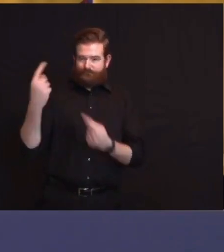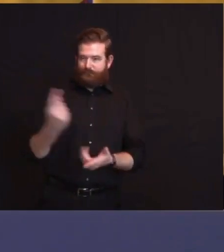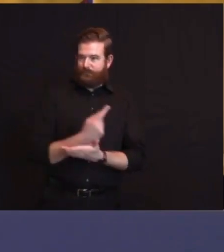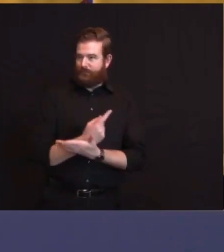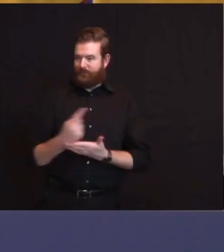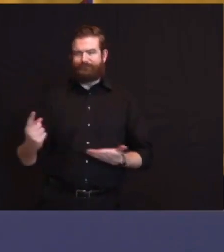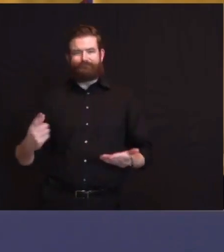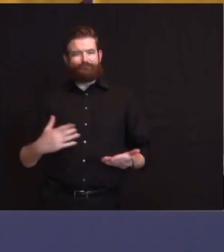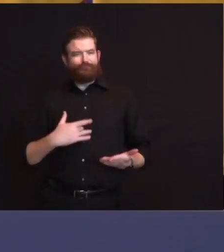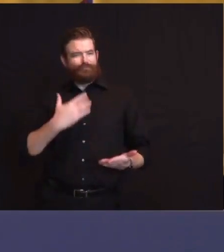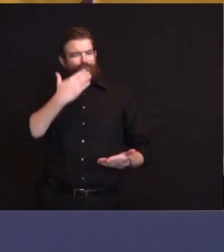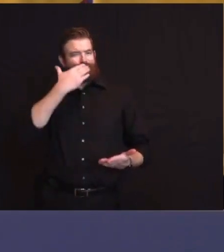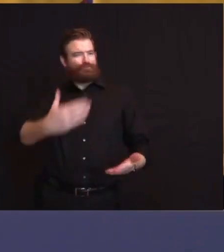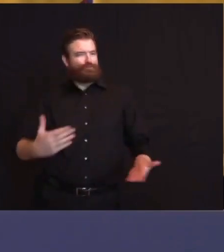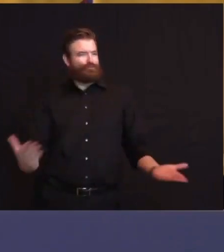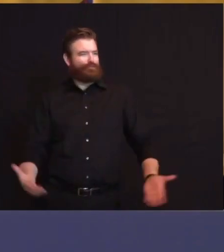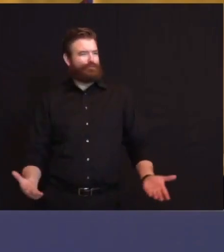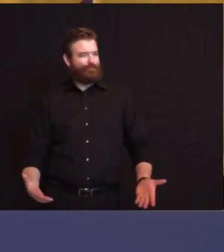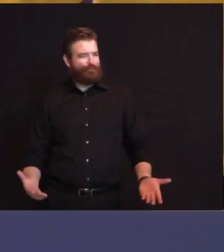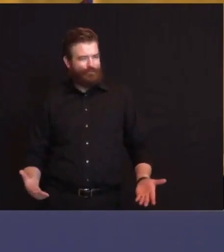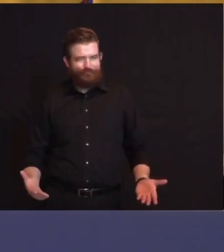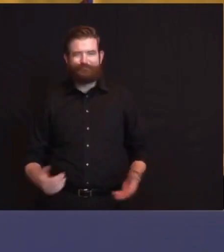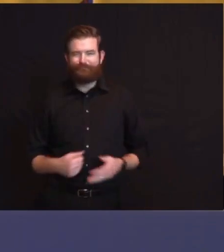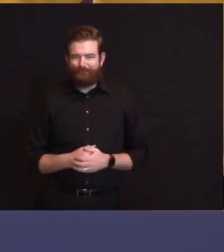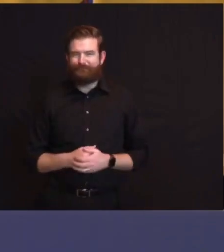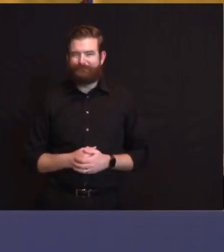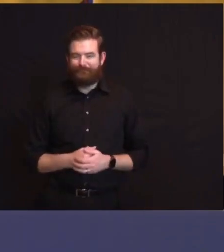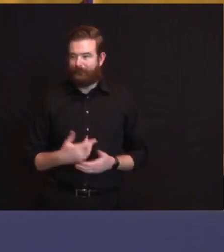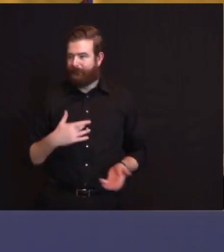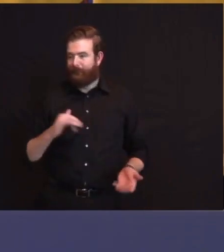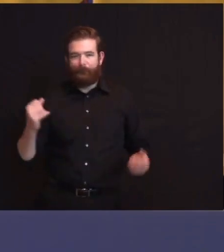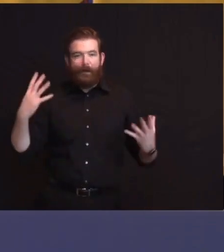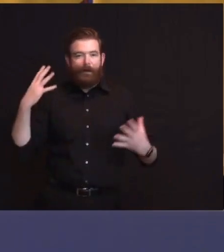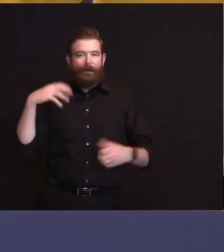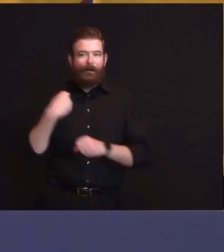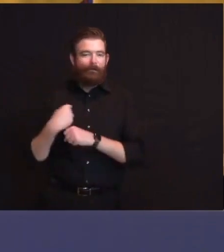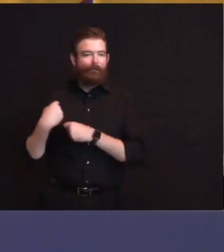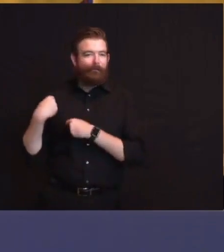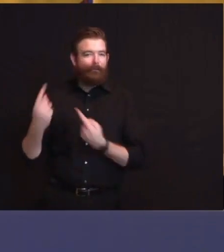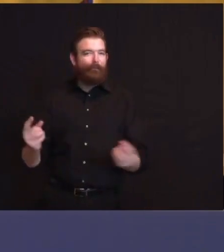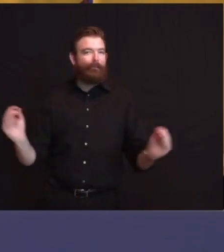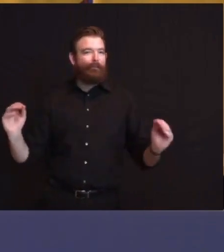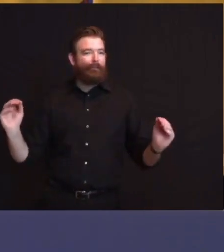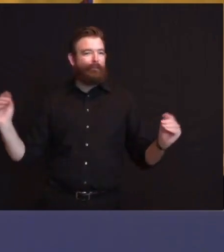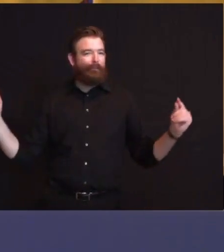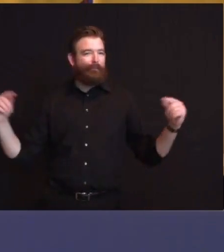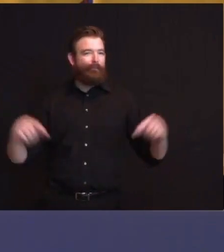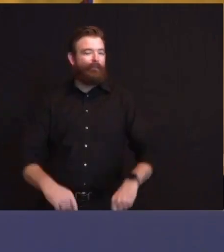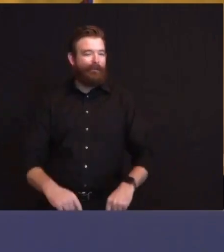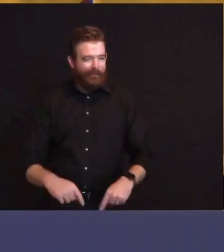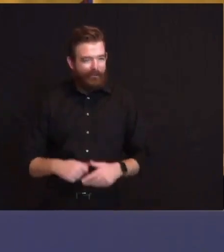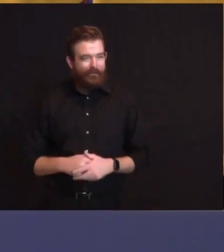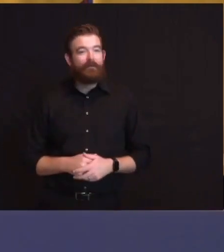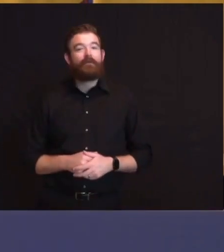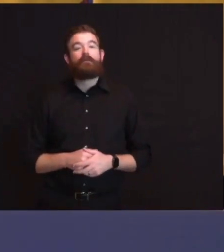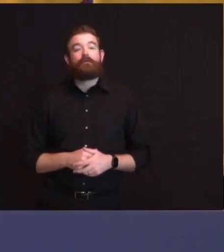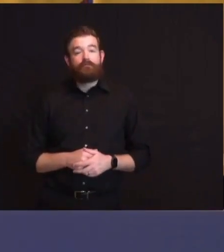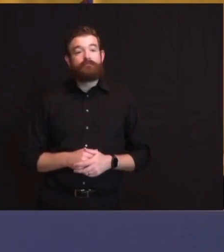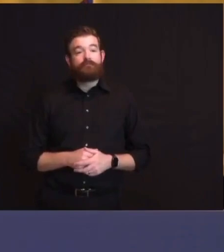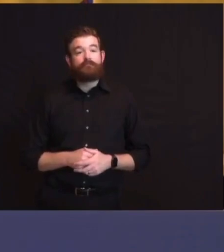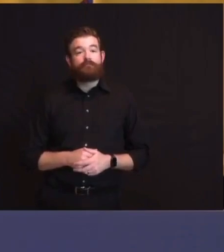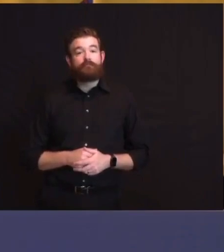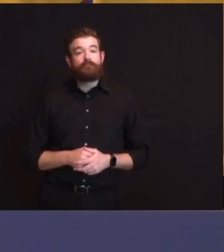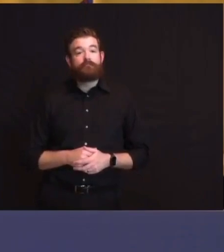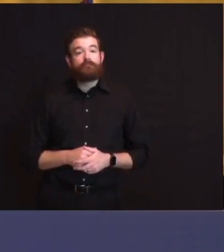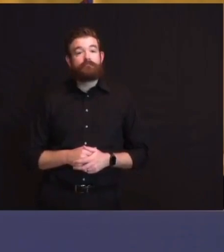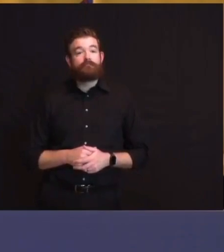to the past 7 or 8 months at this point. Also welcoming you on Global Hand Washing Day, Judy